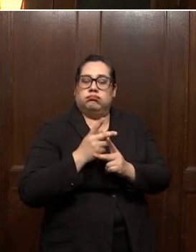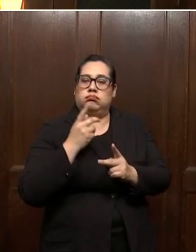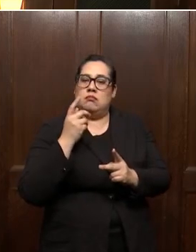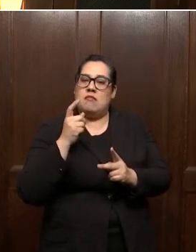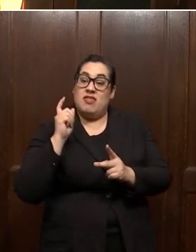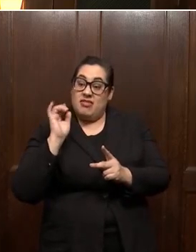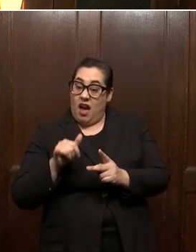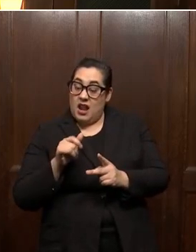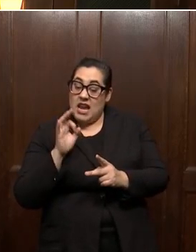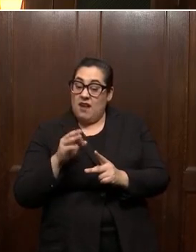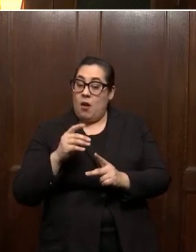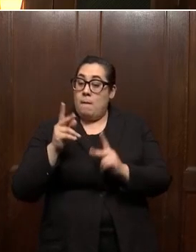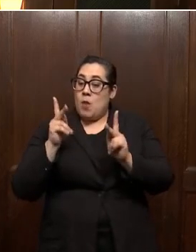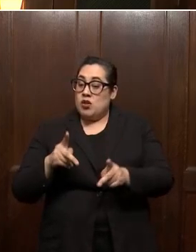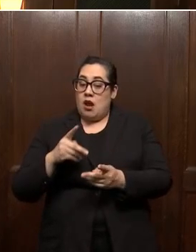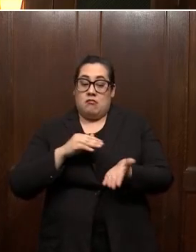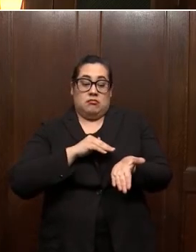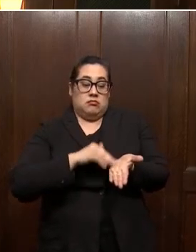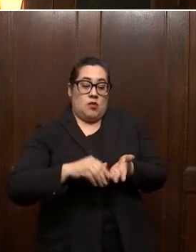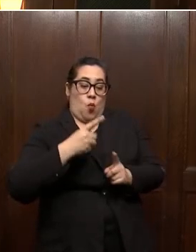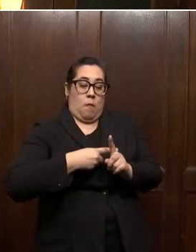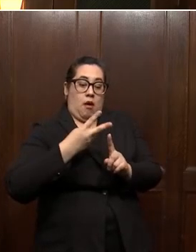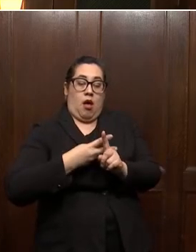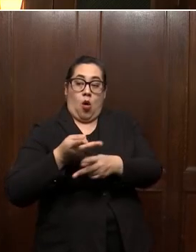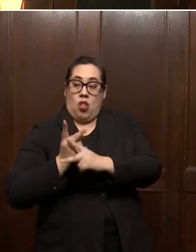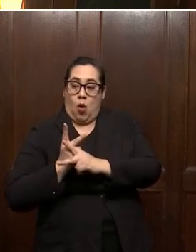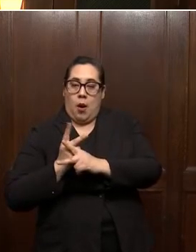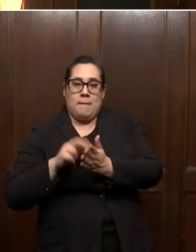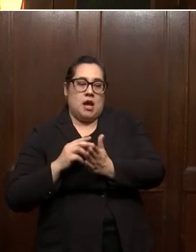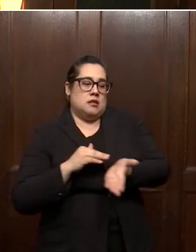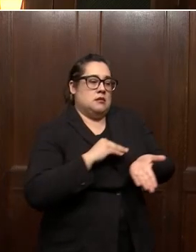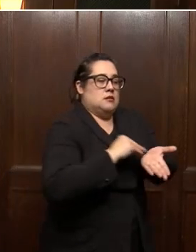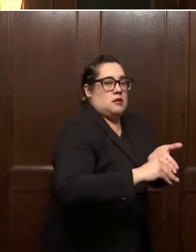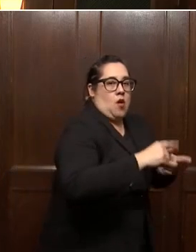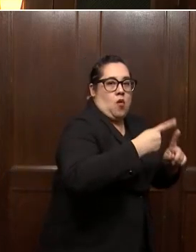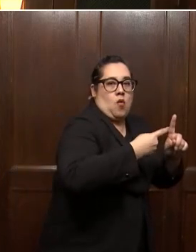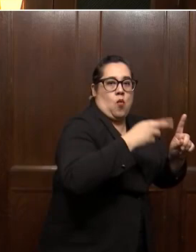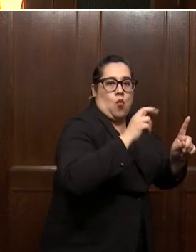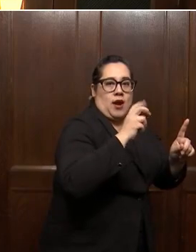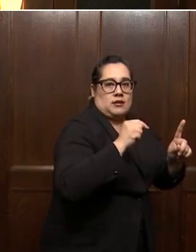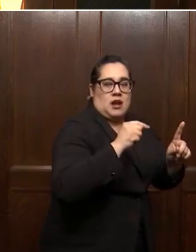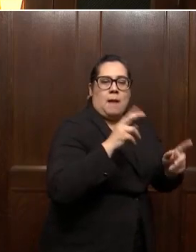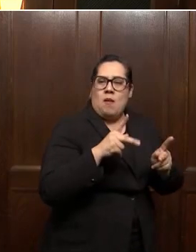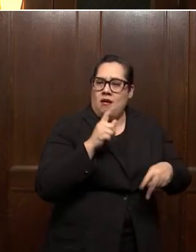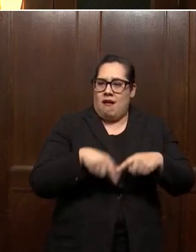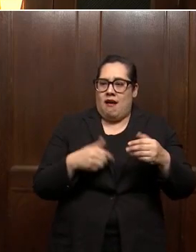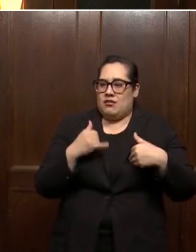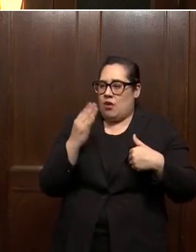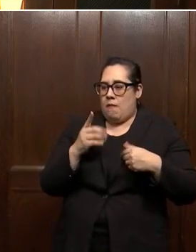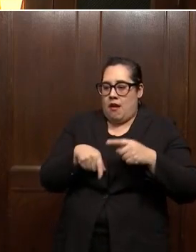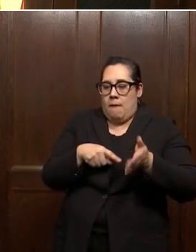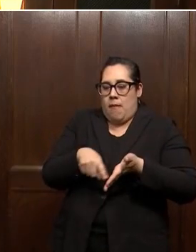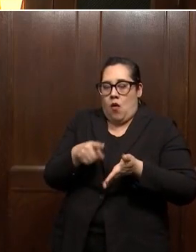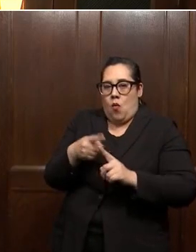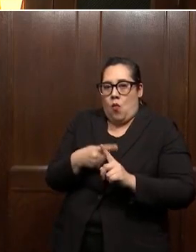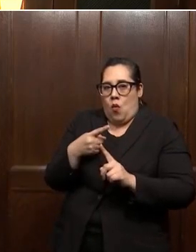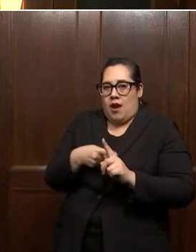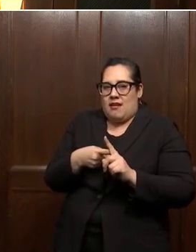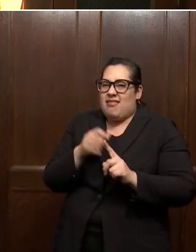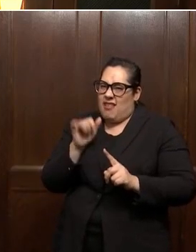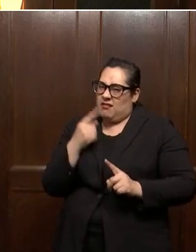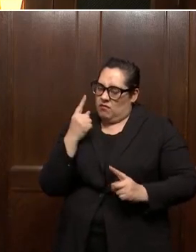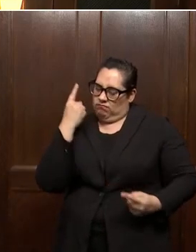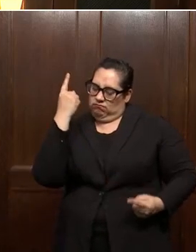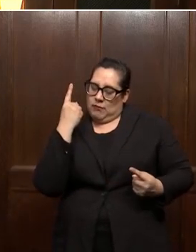to renters as well. Because people don't have jobs, they can't pay the rent, they don't have the savings. So it is, I think, something that hopefully will